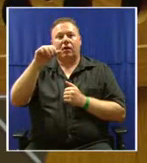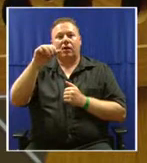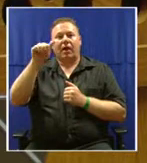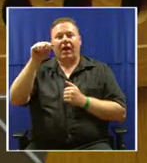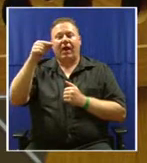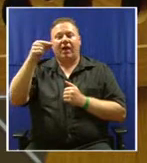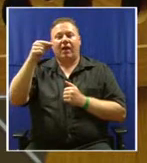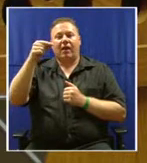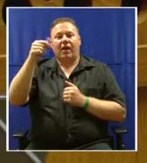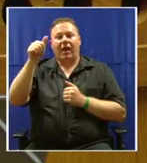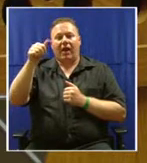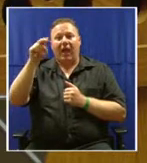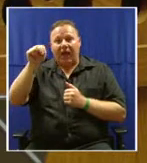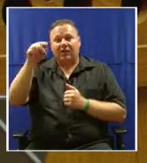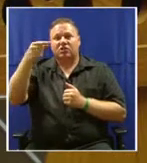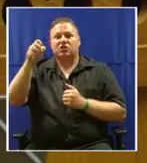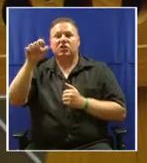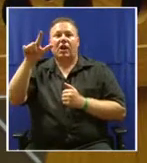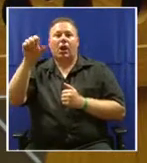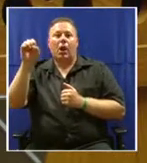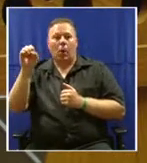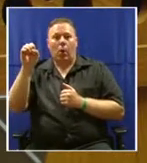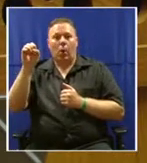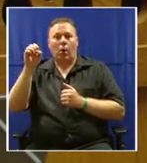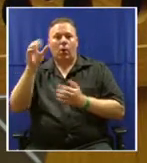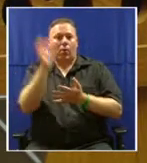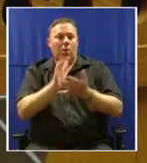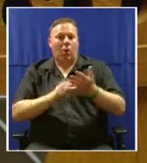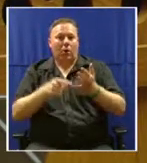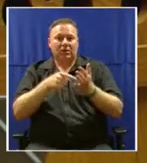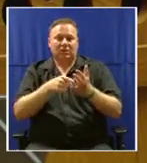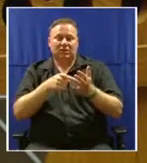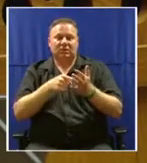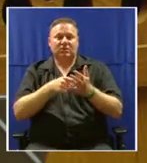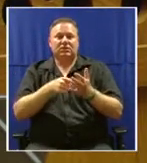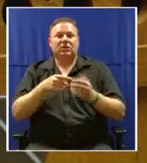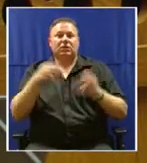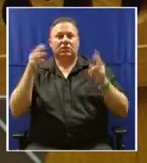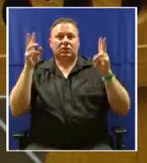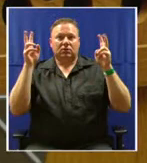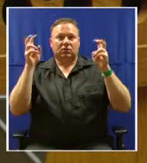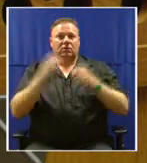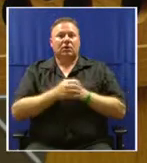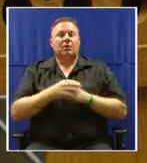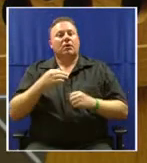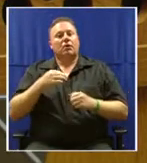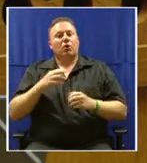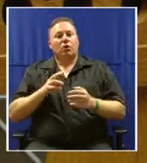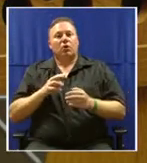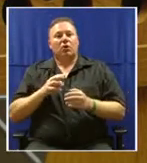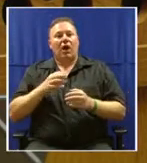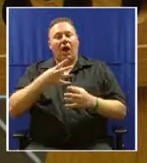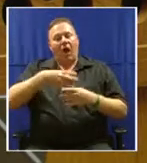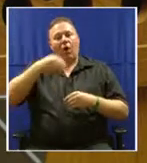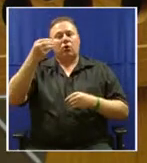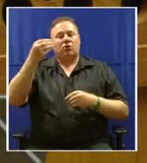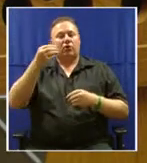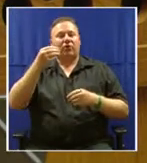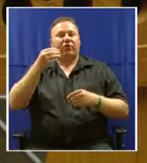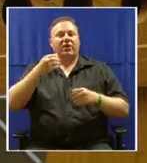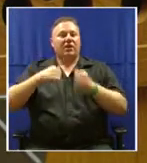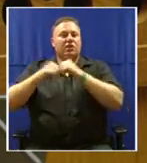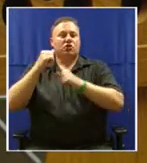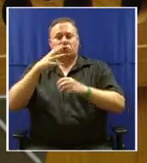she writes, "Out of the hearts of history's shame, I rise. Up from a